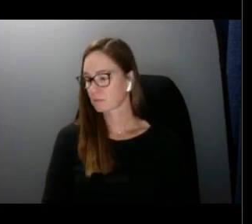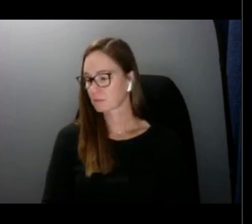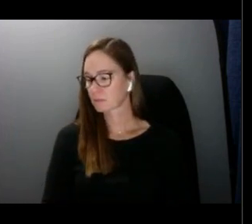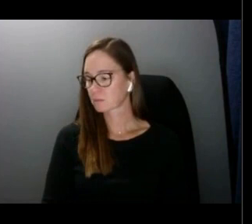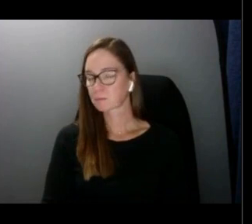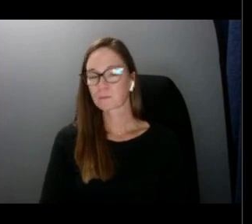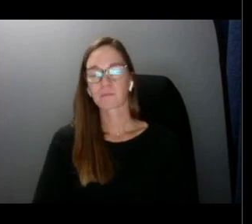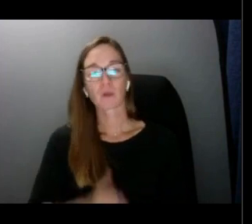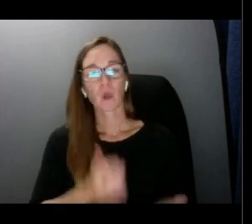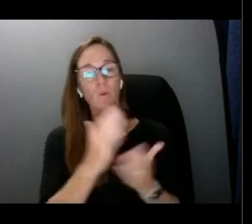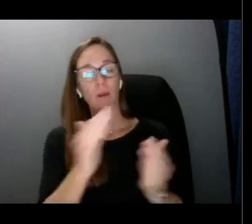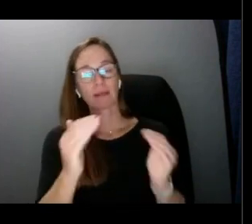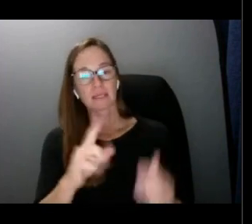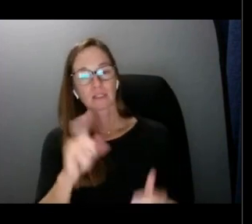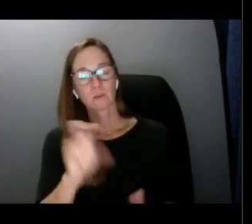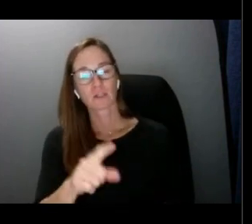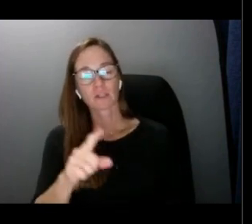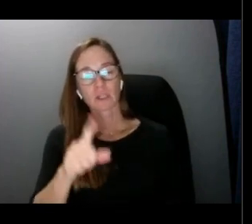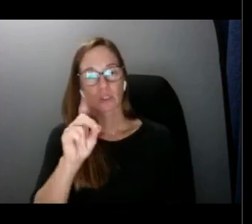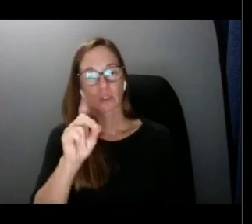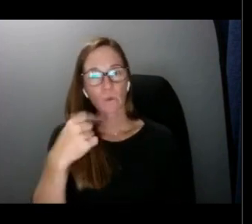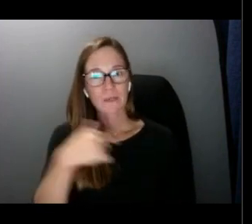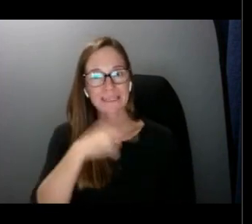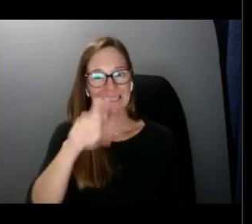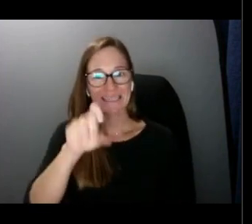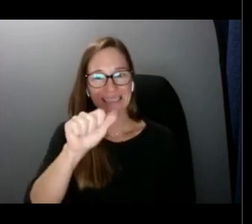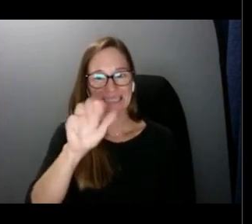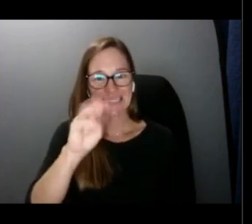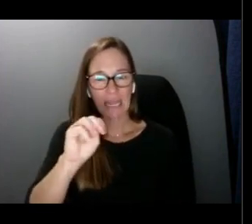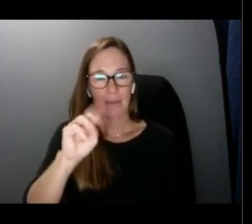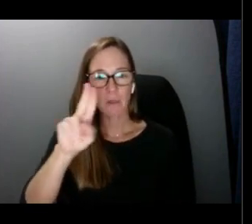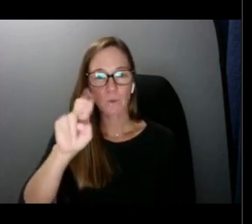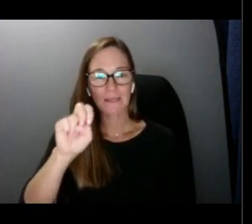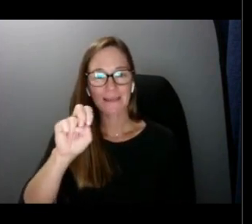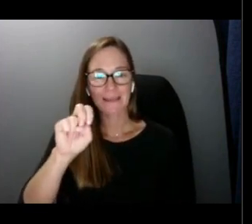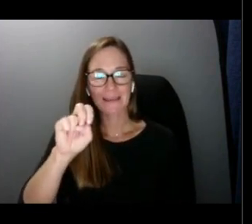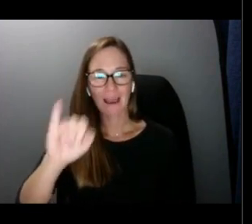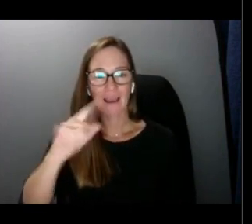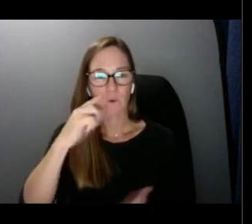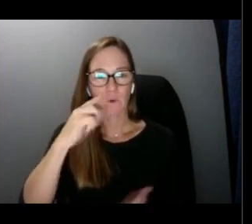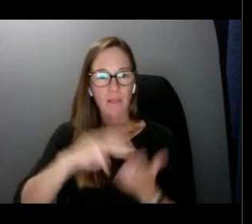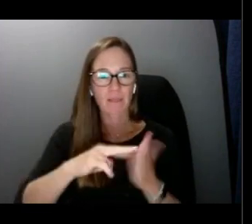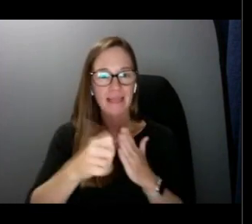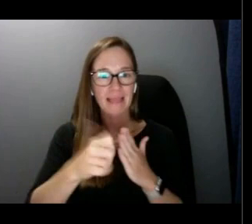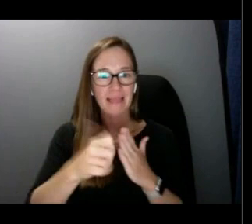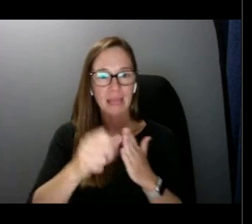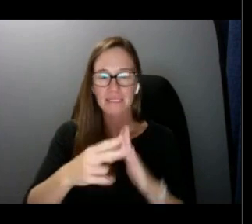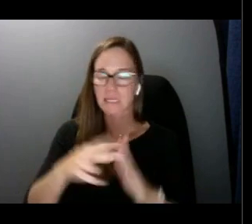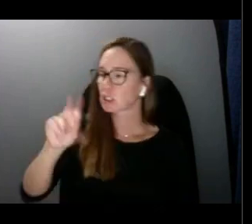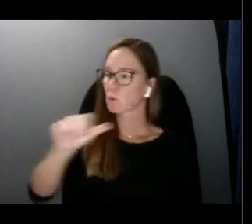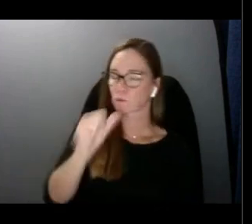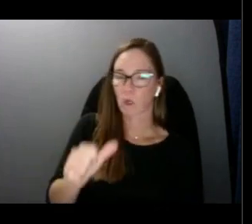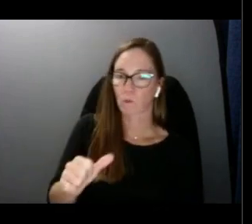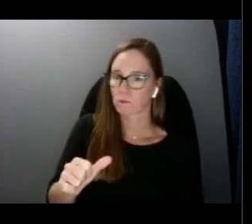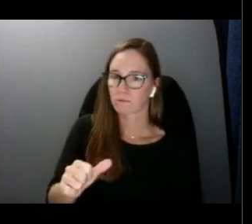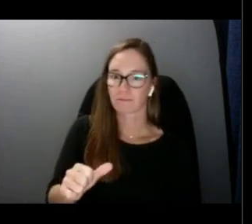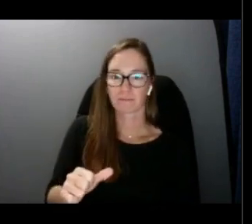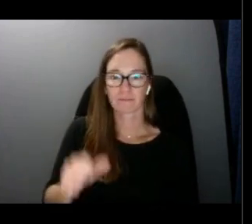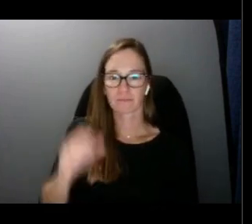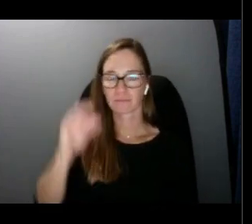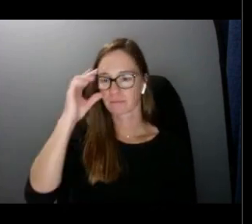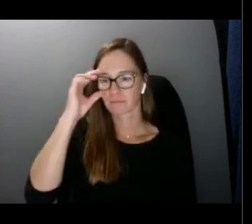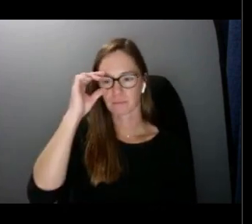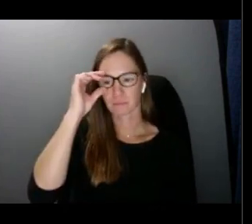All right, next we have, do we need a SAM or UEI for the letter of intent? You do not.